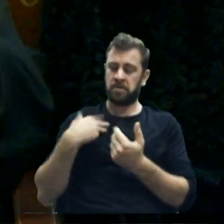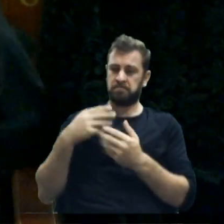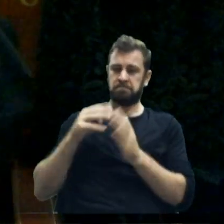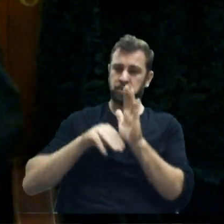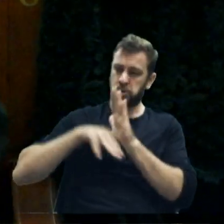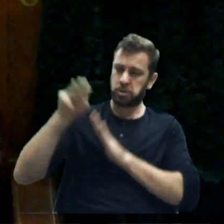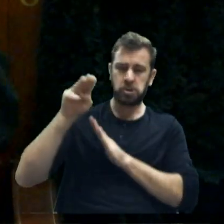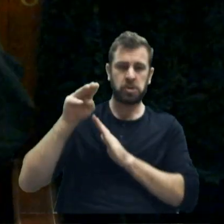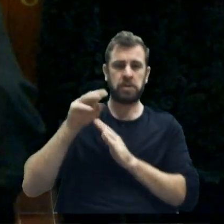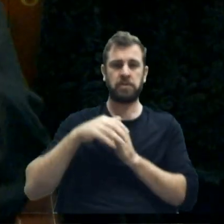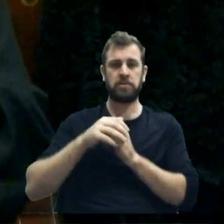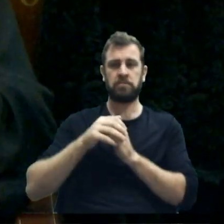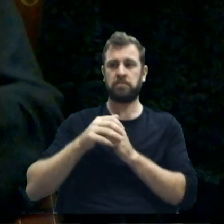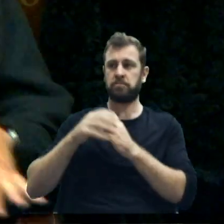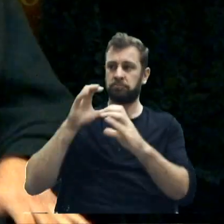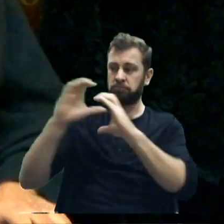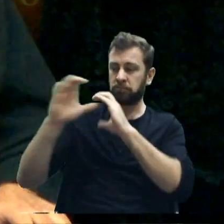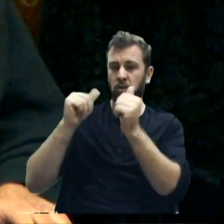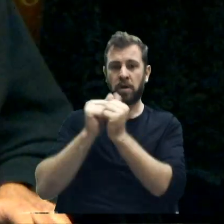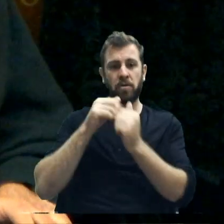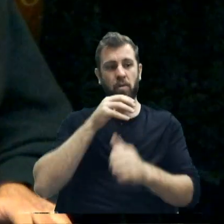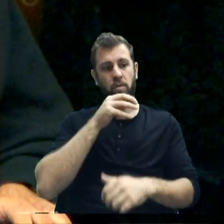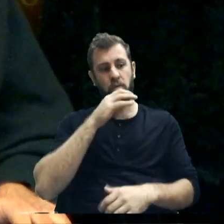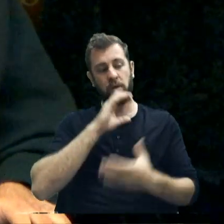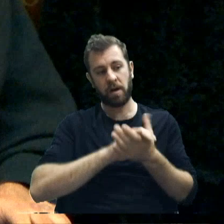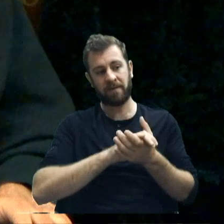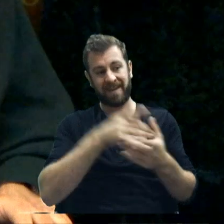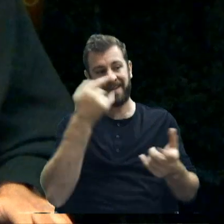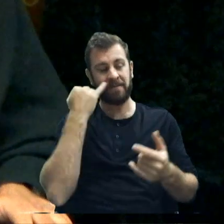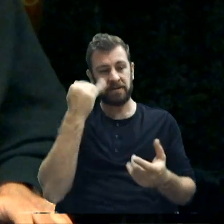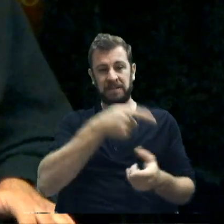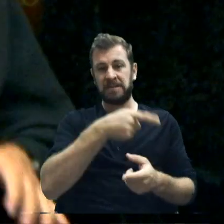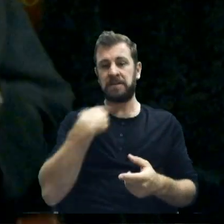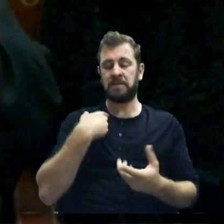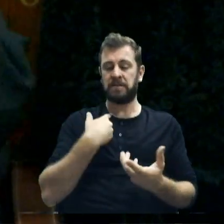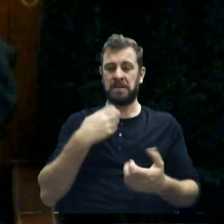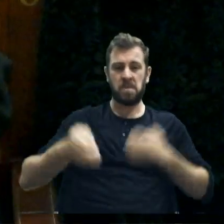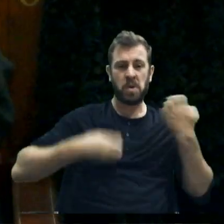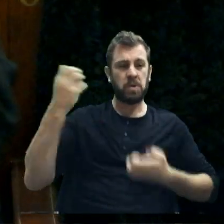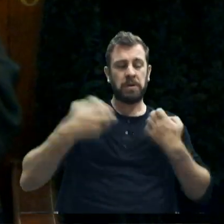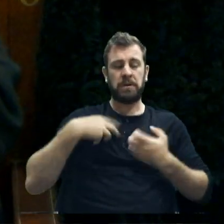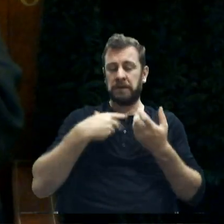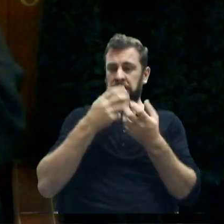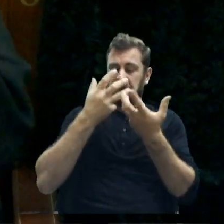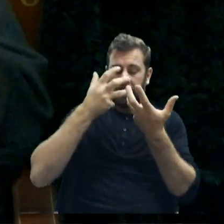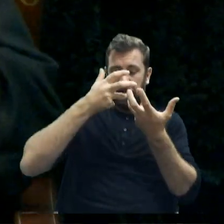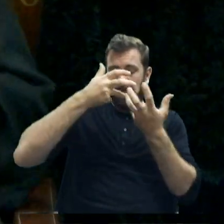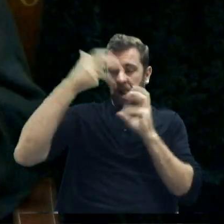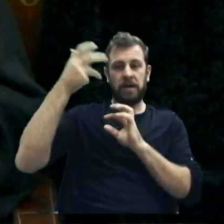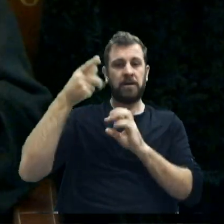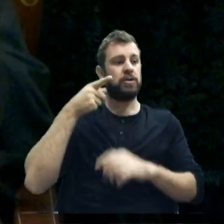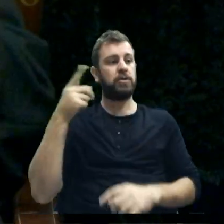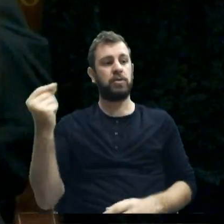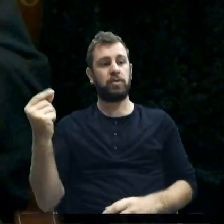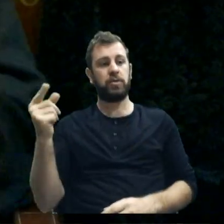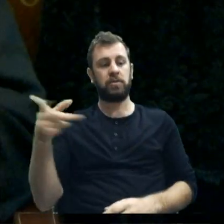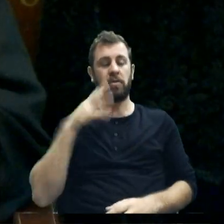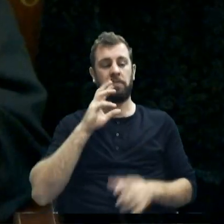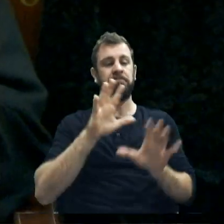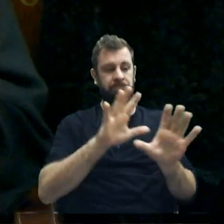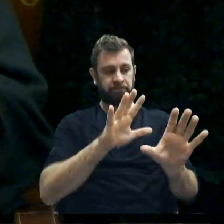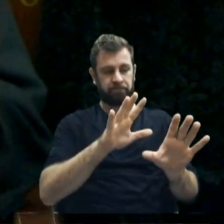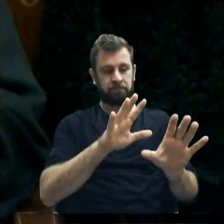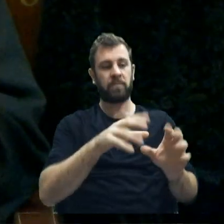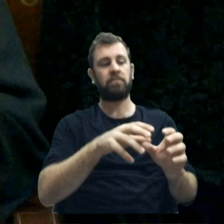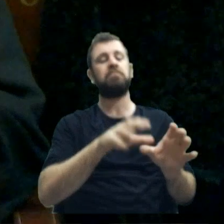in a conversation with your wife, if she's losing her mind and being emotional, then you also kind of what? Take a back seat and calm